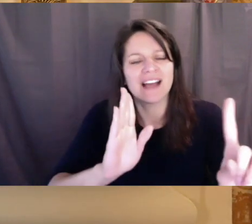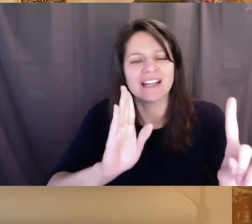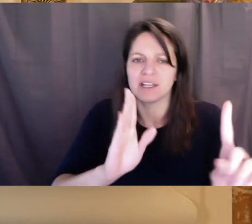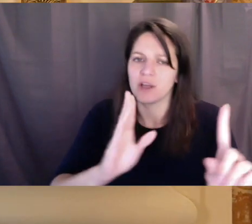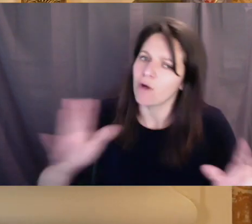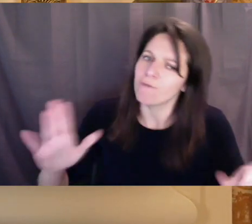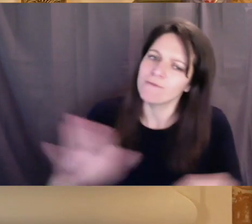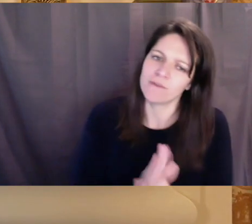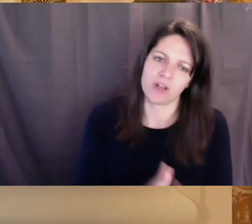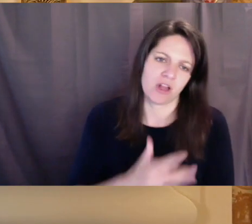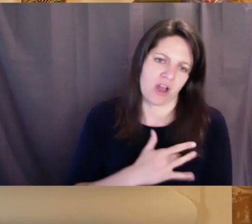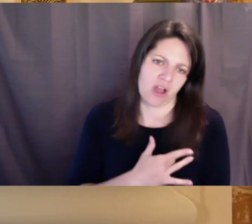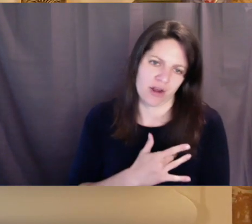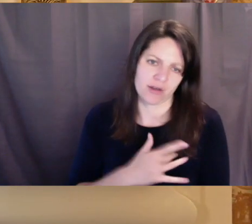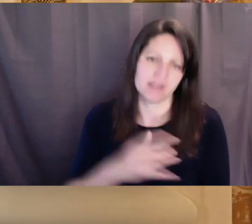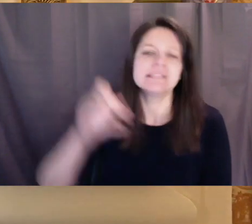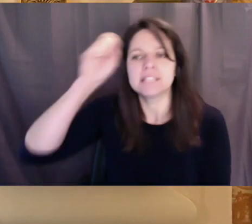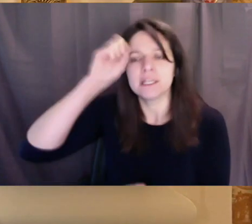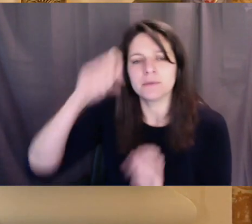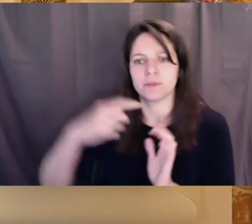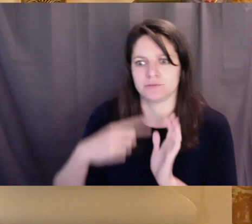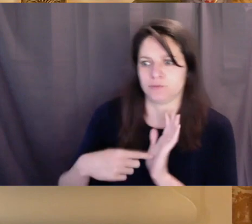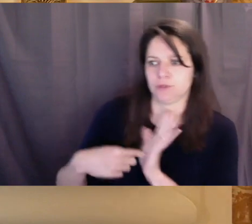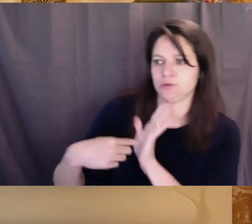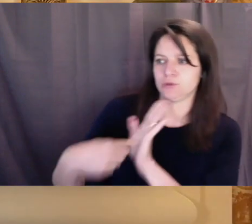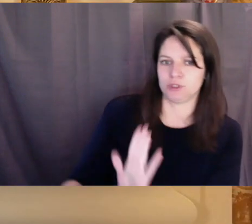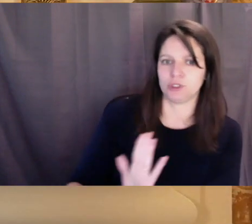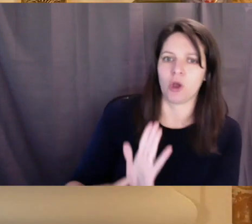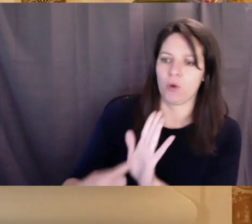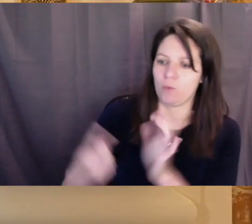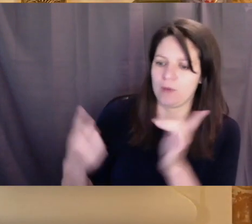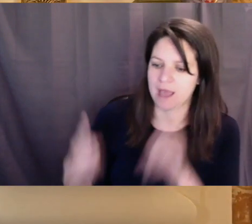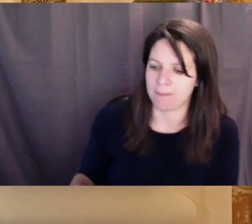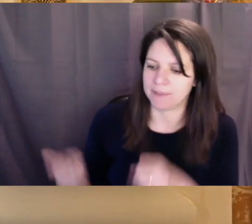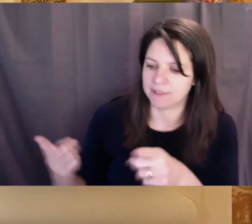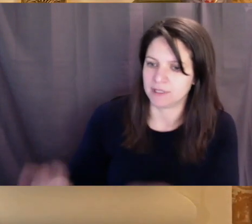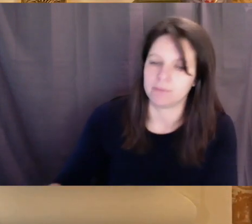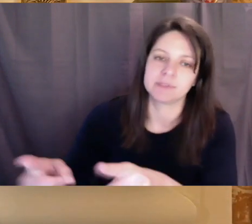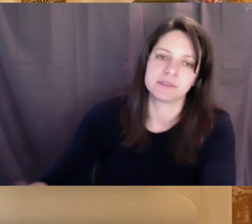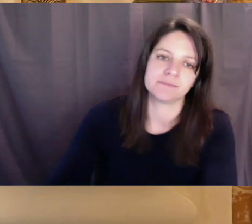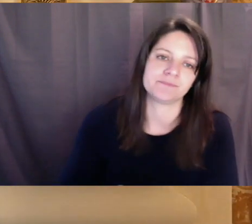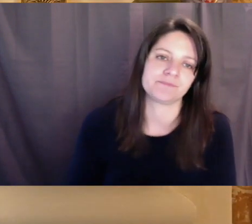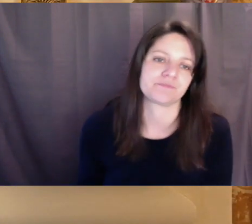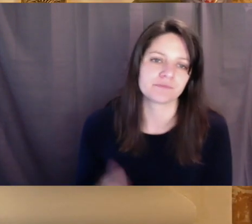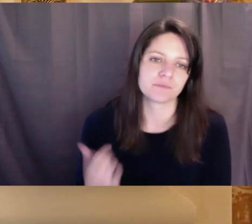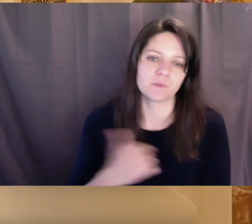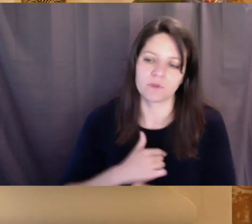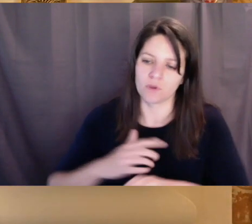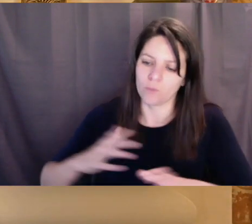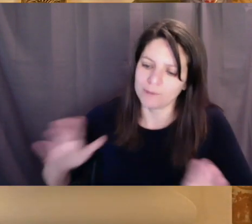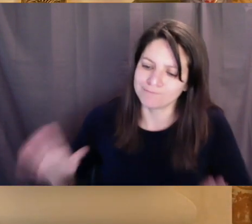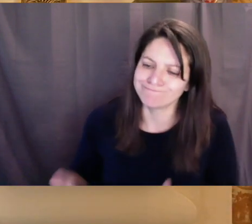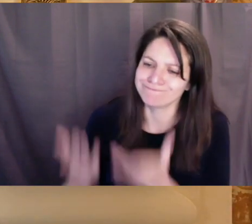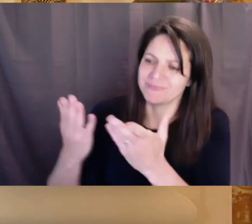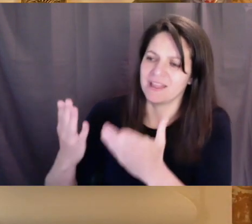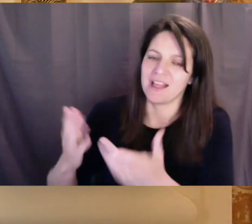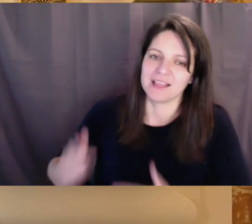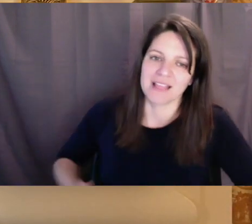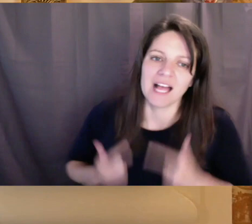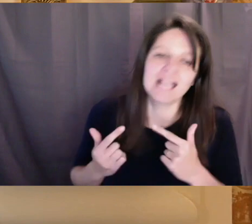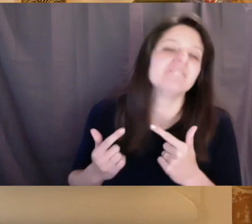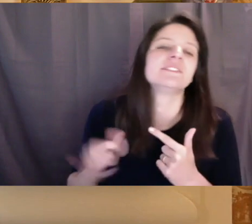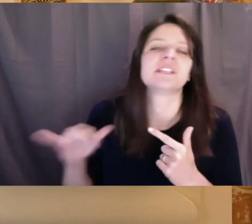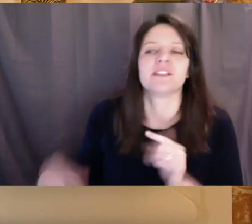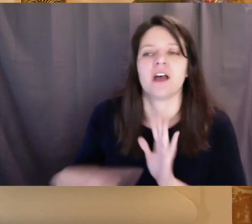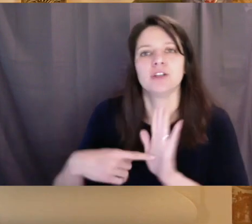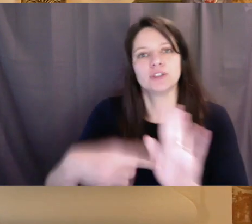in your pursuit of God's aims. Like Samuel, we mark our progress along the way, and we construct places of worship and